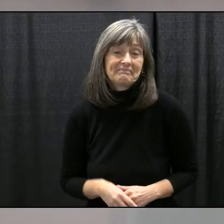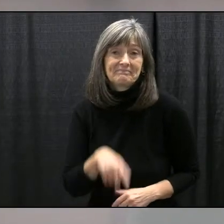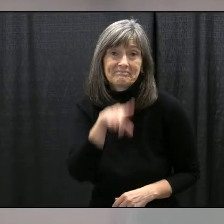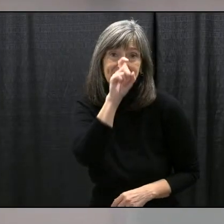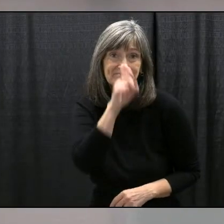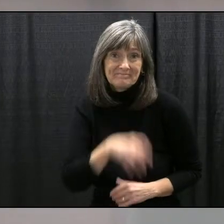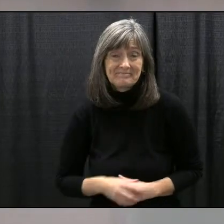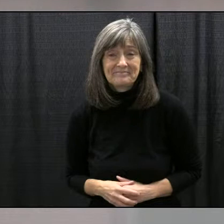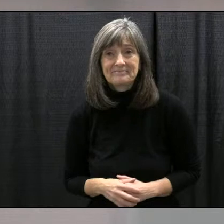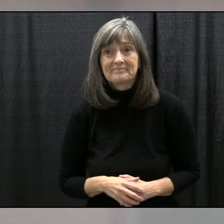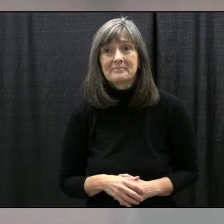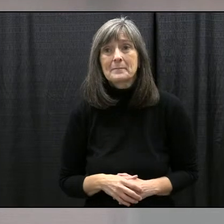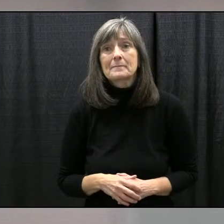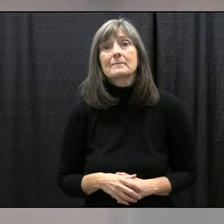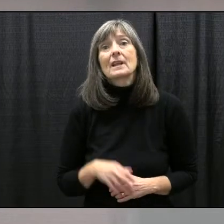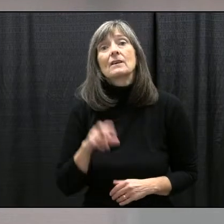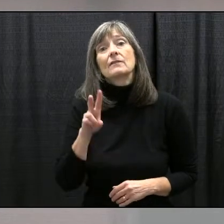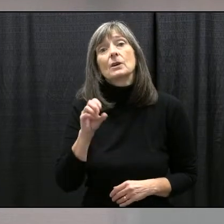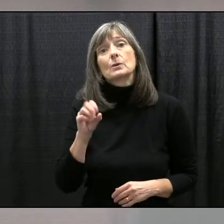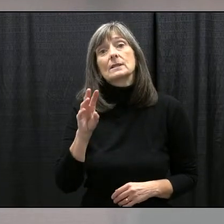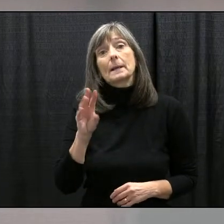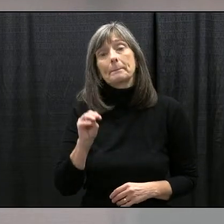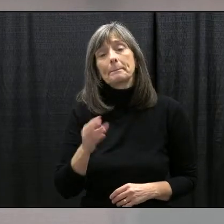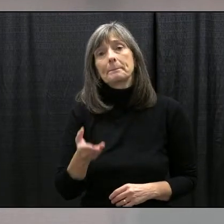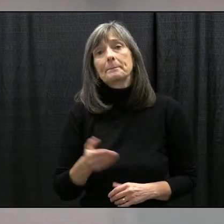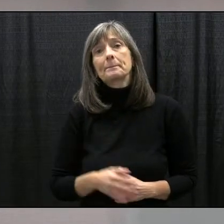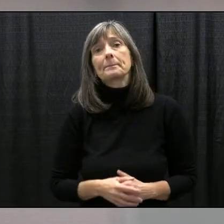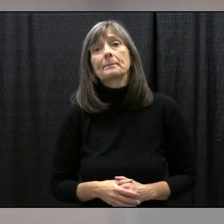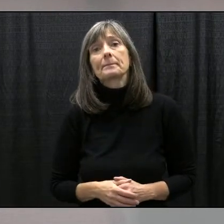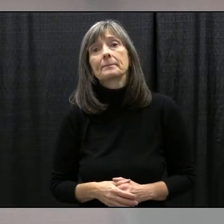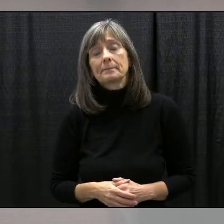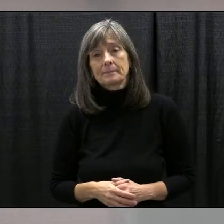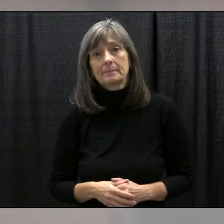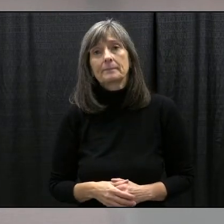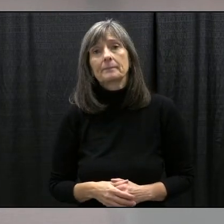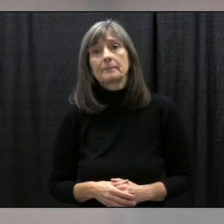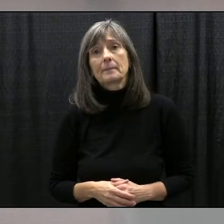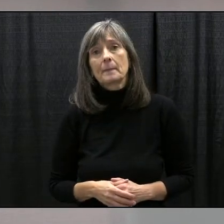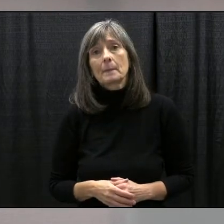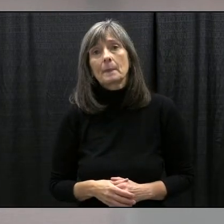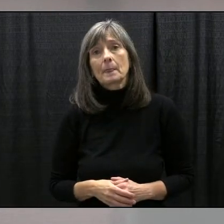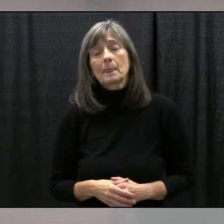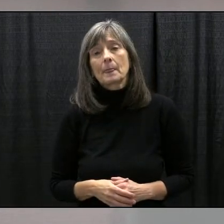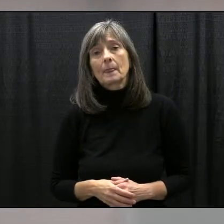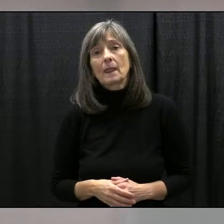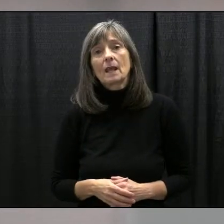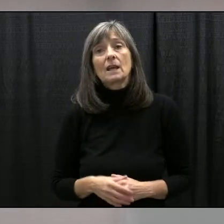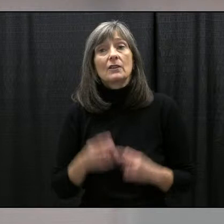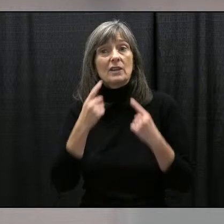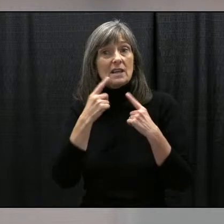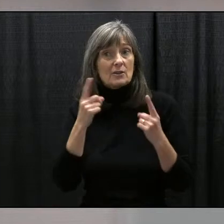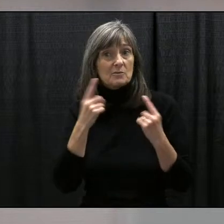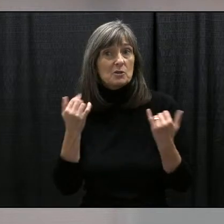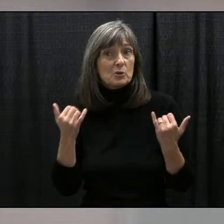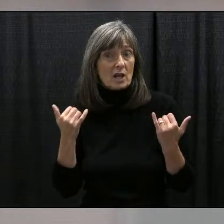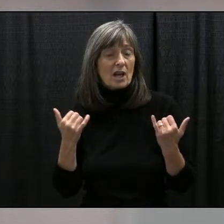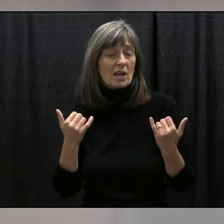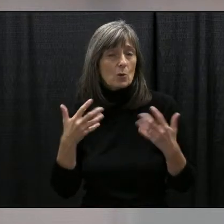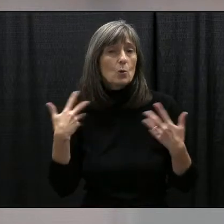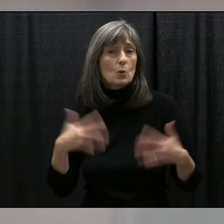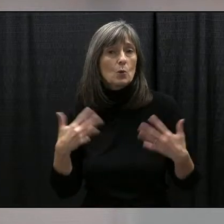Richard Duggan from VOCM, do you have a final question? I do, thank you. With everything that was announced today, there's quite a bit